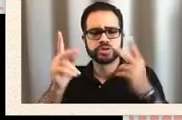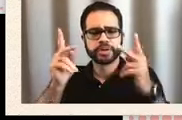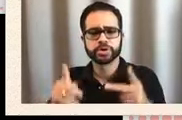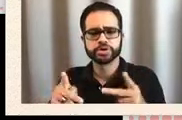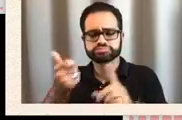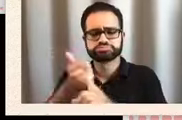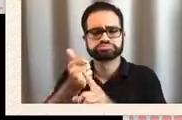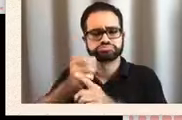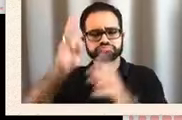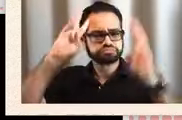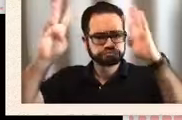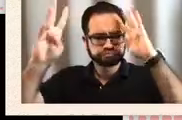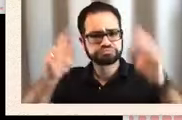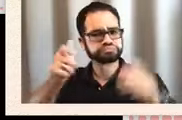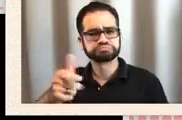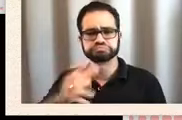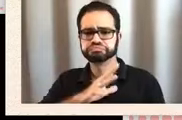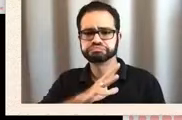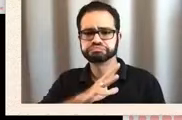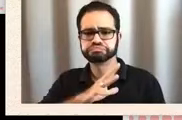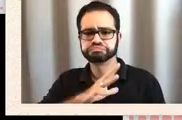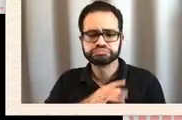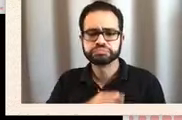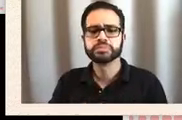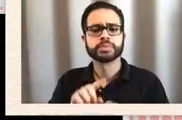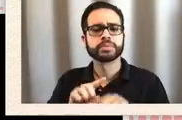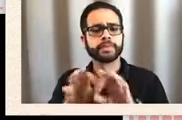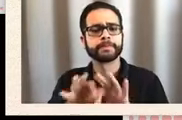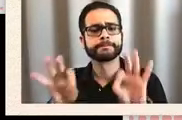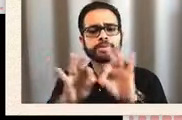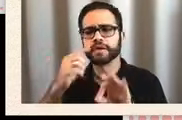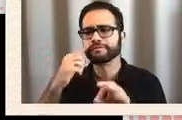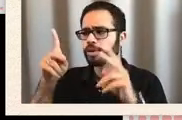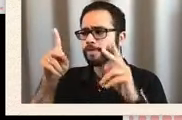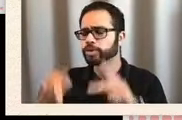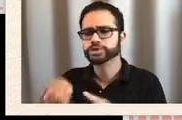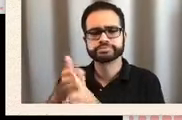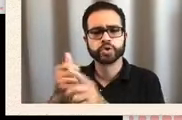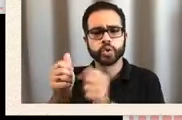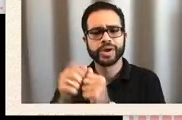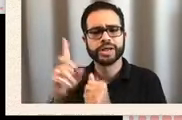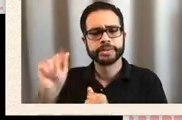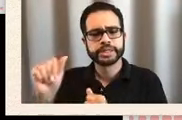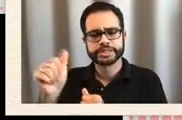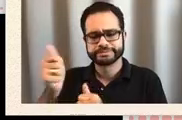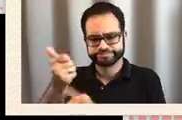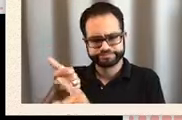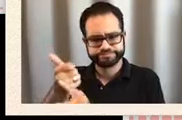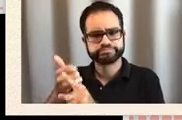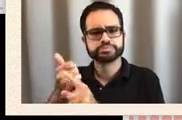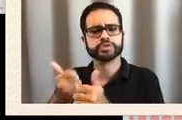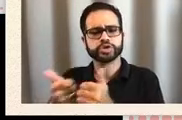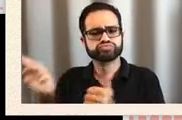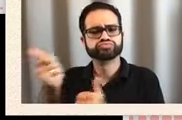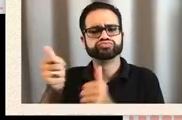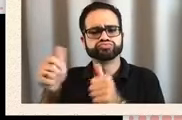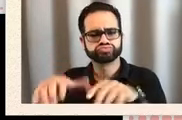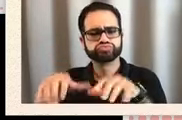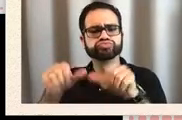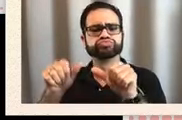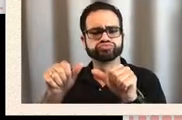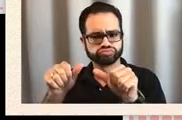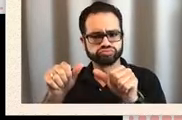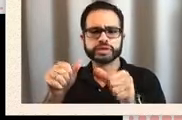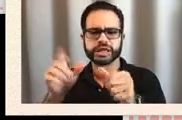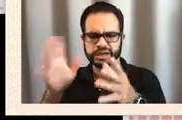okay. The important thing is that the person with the disability is in charge and they get to decide. They may want to decide to meet with their supporters every